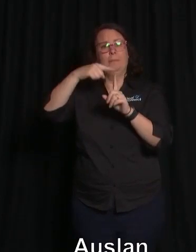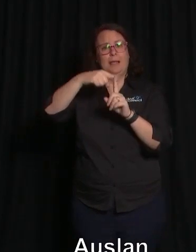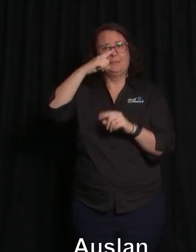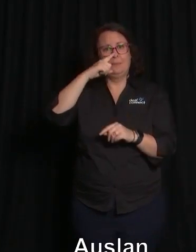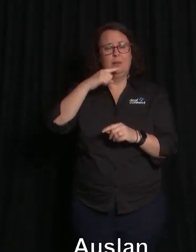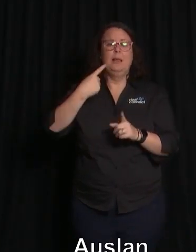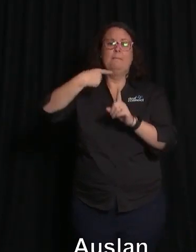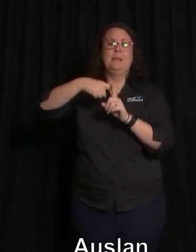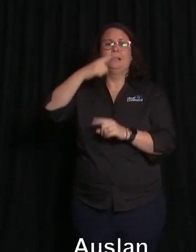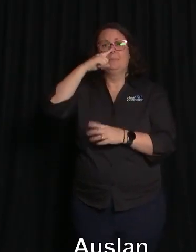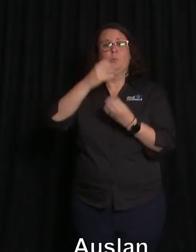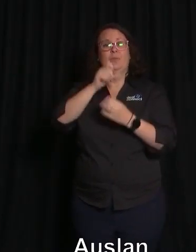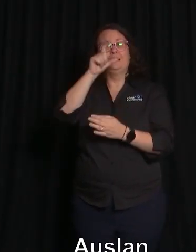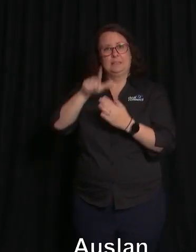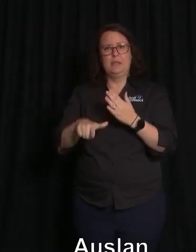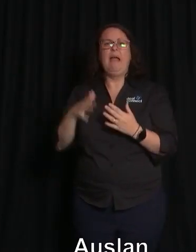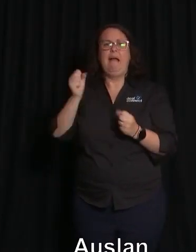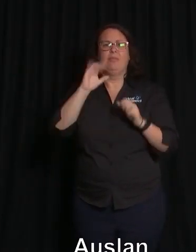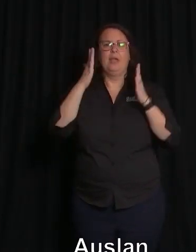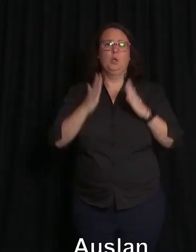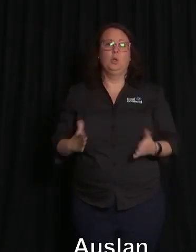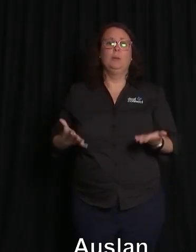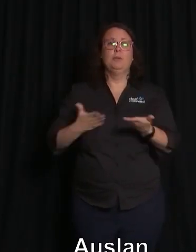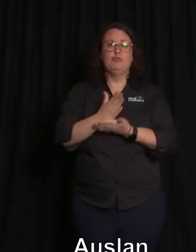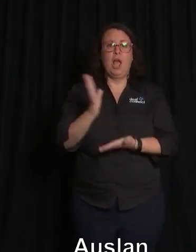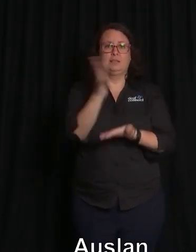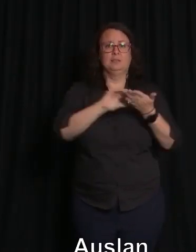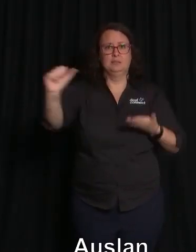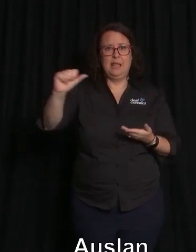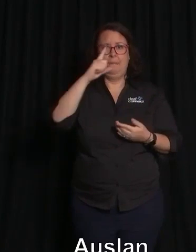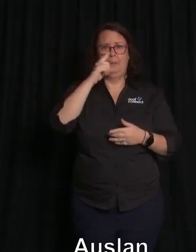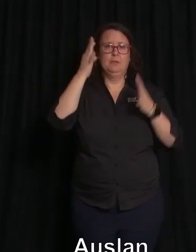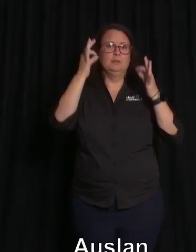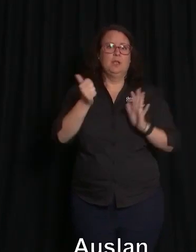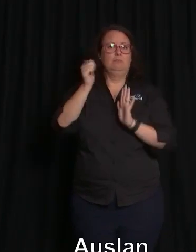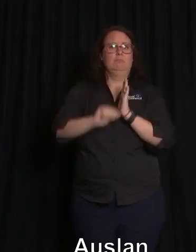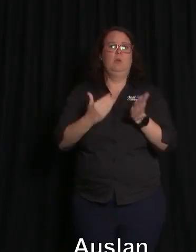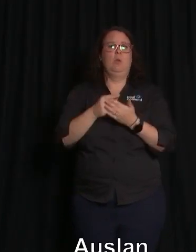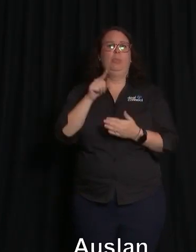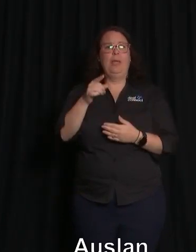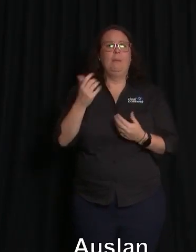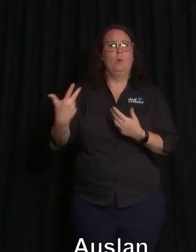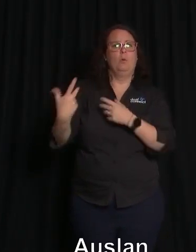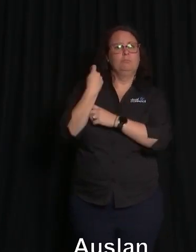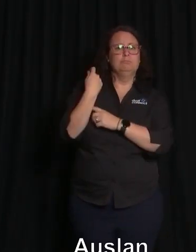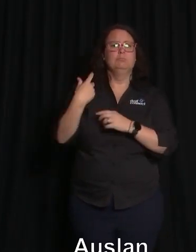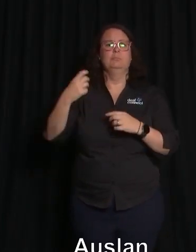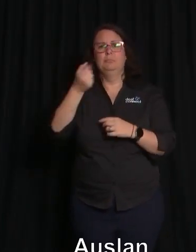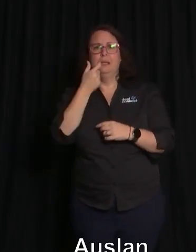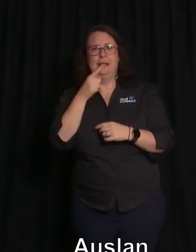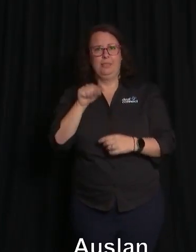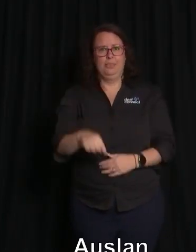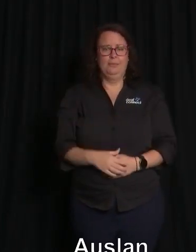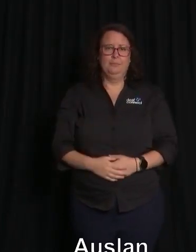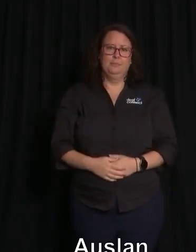vulnerable to violations of their human right to bodily autonomy or integrity. For intersex and trans